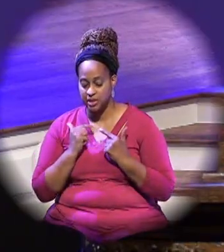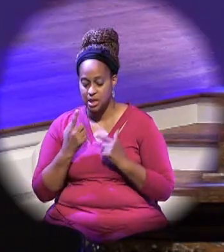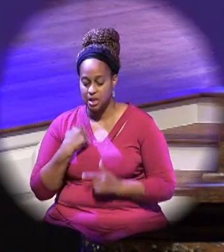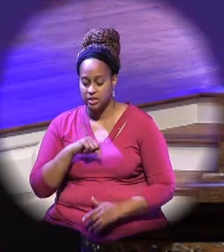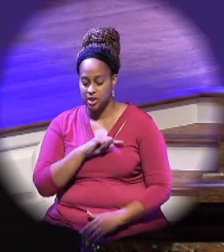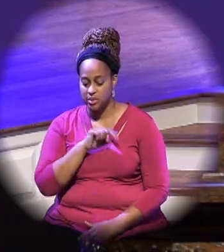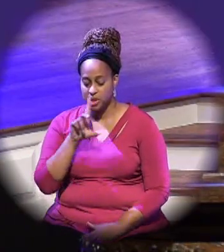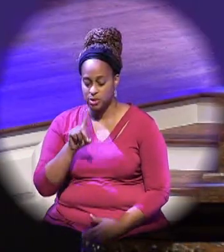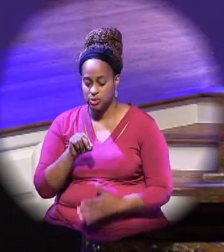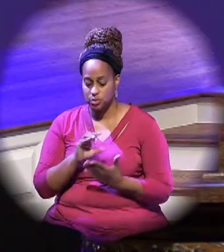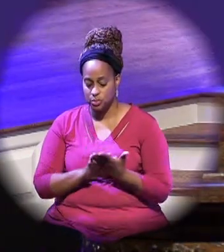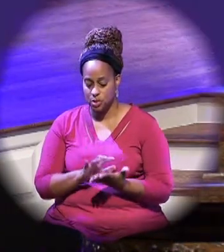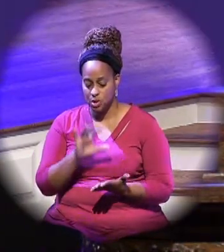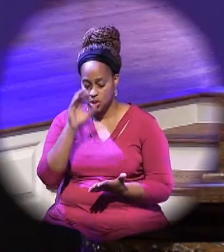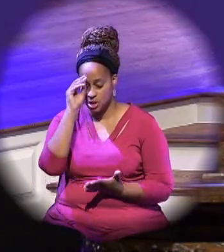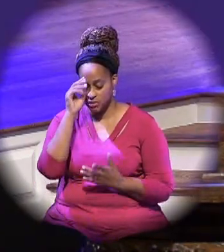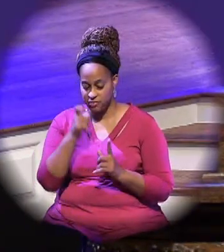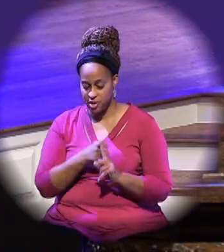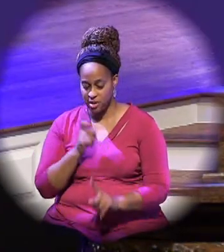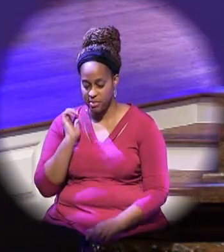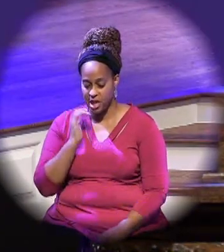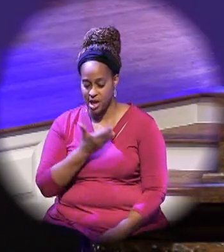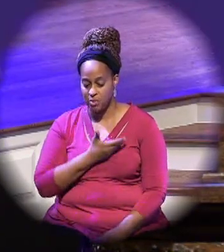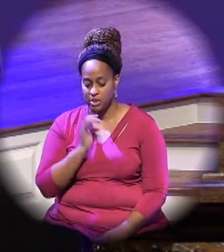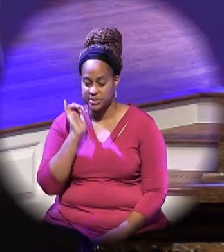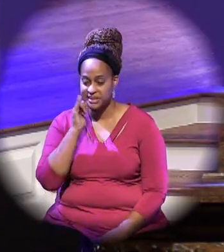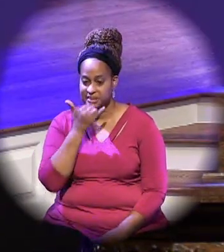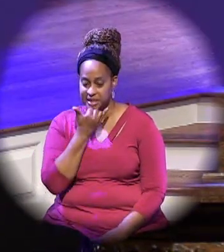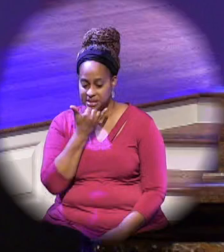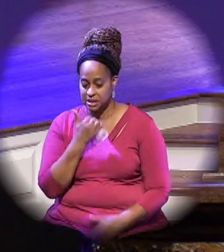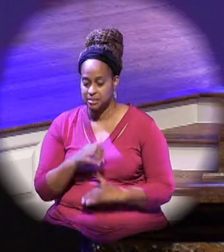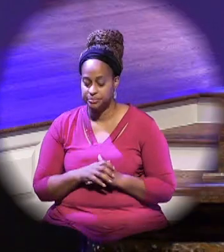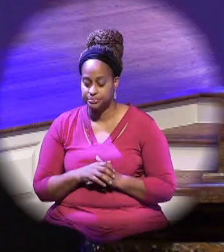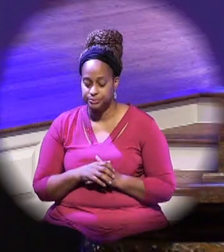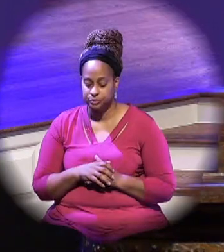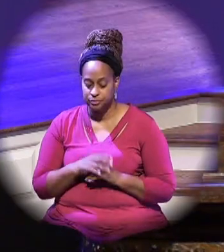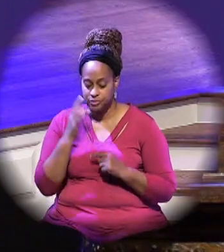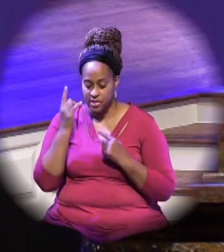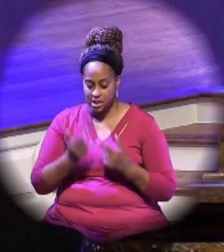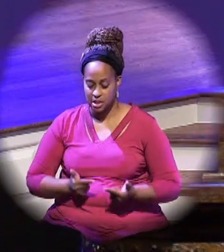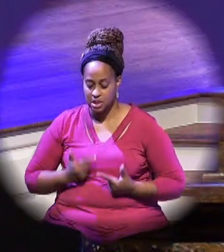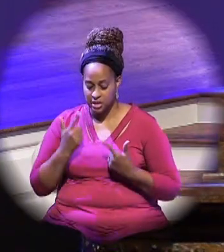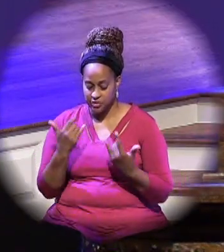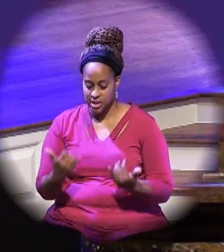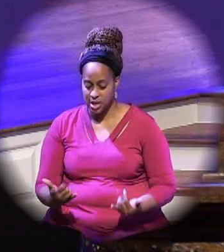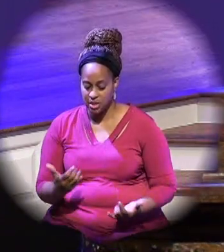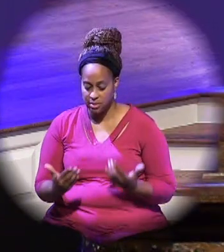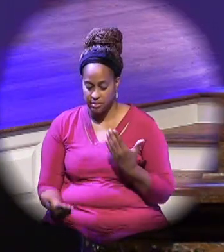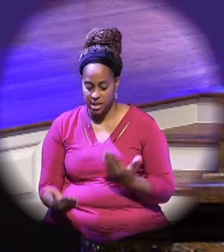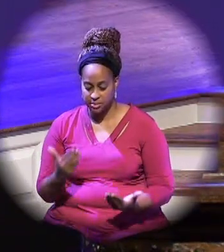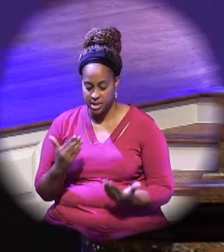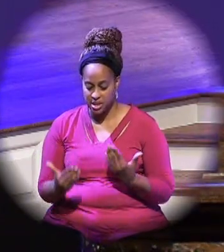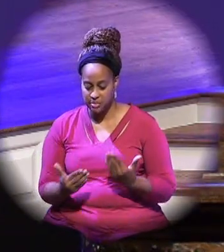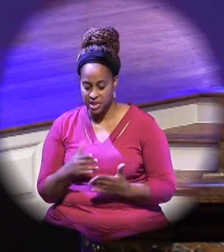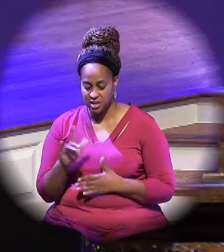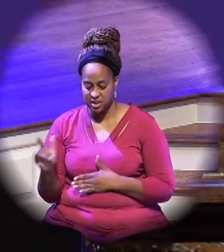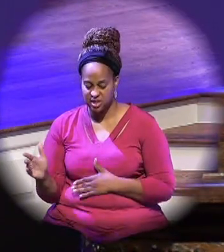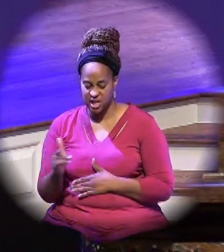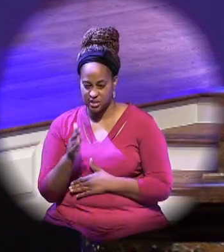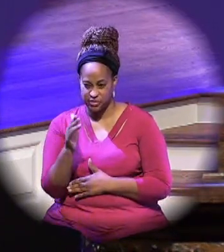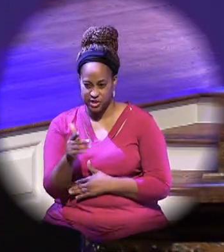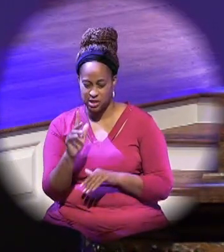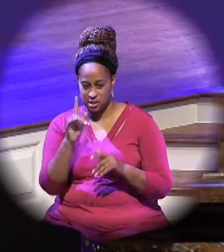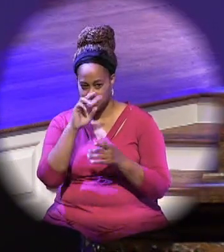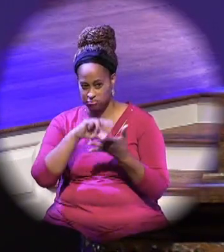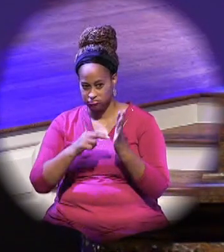do learn from our mistakes. I wonder in your life right now, what might be that fish smell for